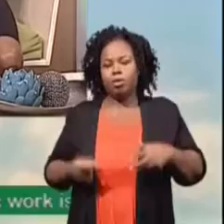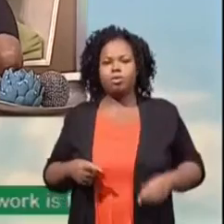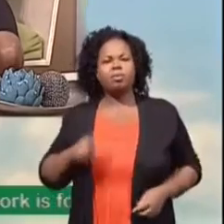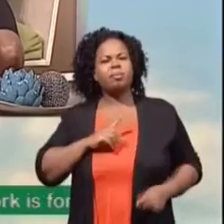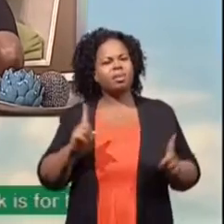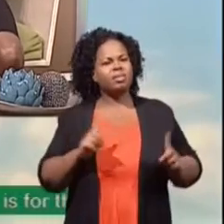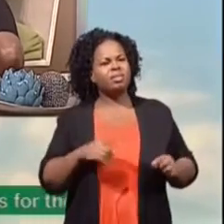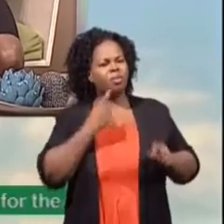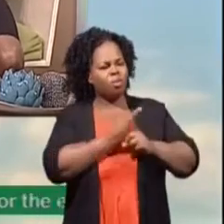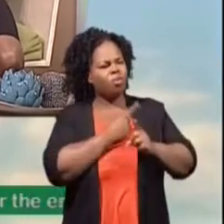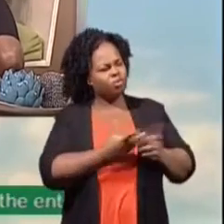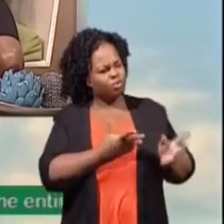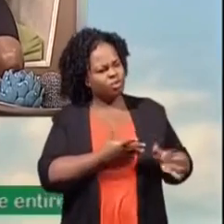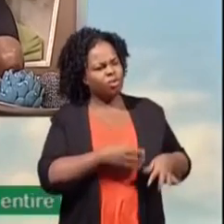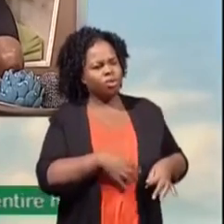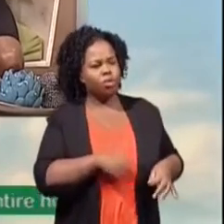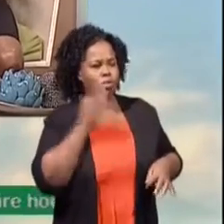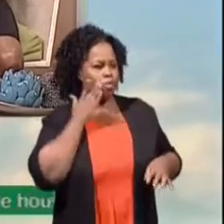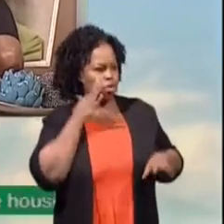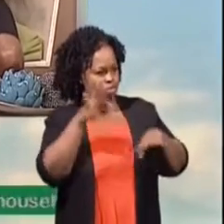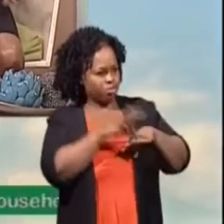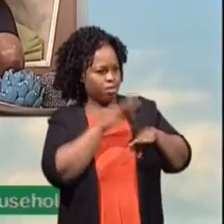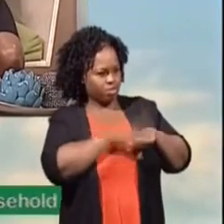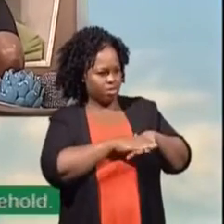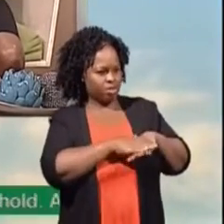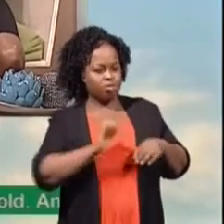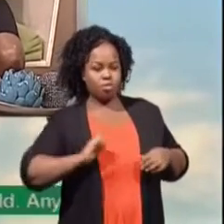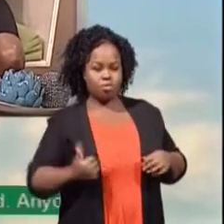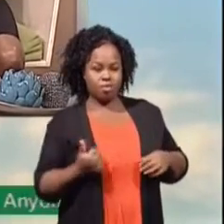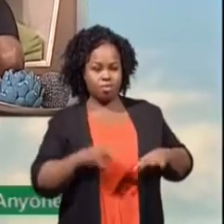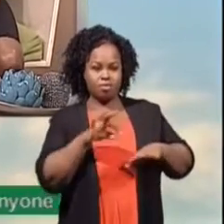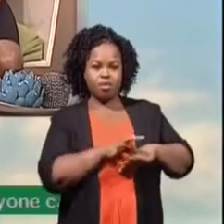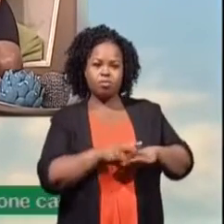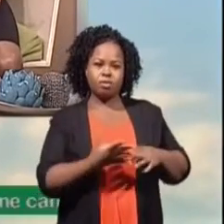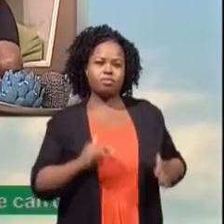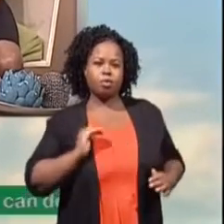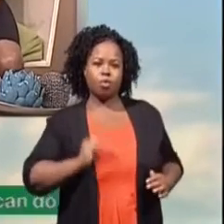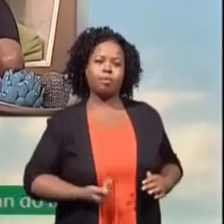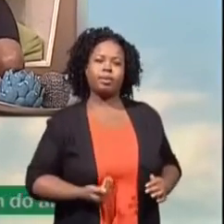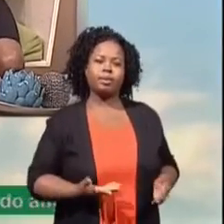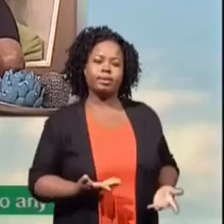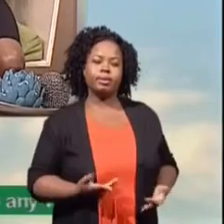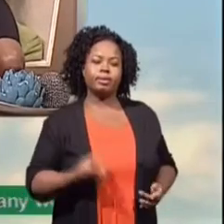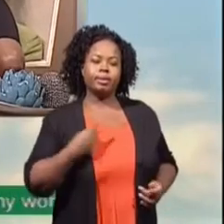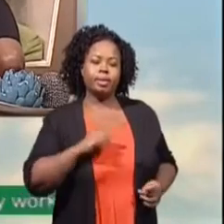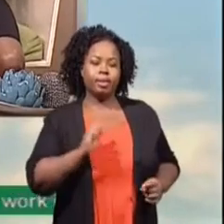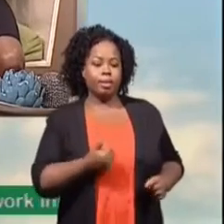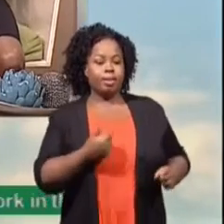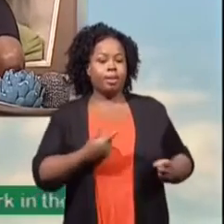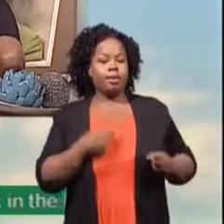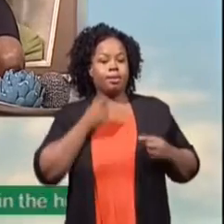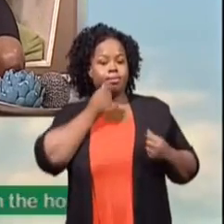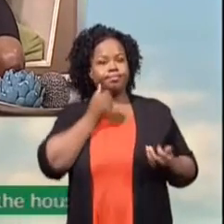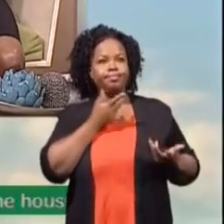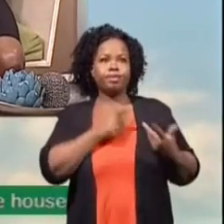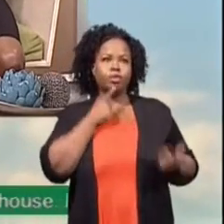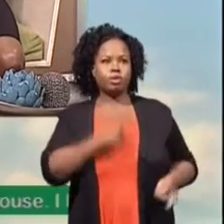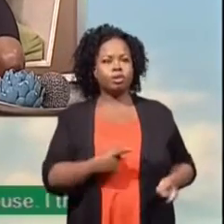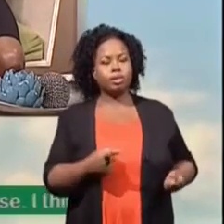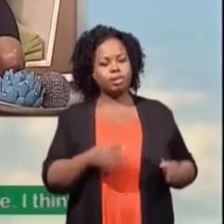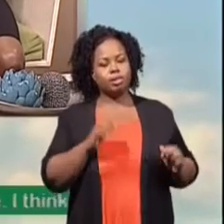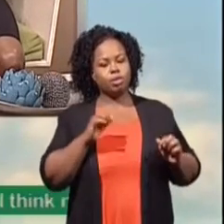purinyana. A ke re pele ntate bota ha re nyala. Ke tsada nyaliwa. Mona o tlabe a re hore ha bo